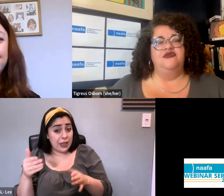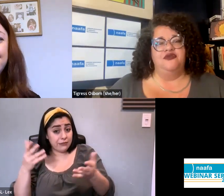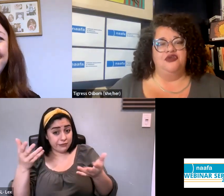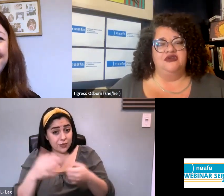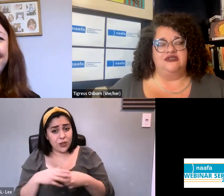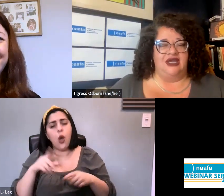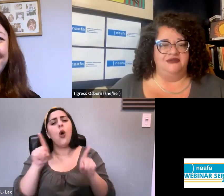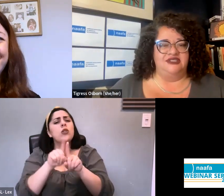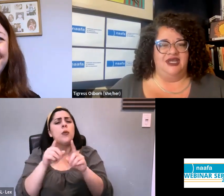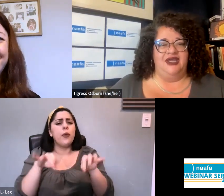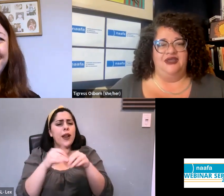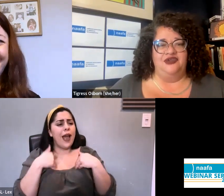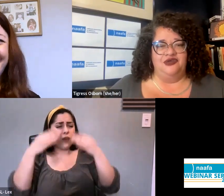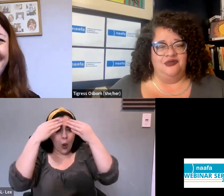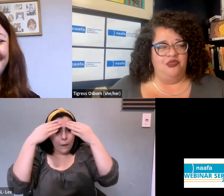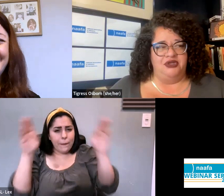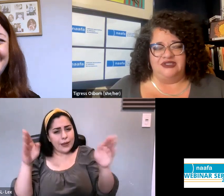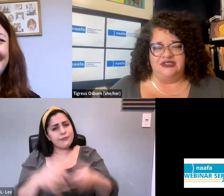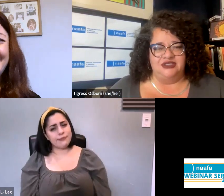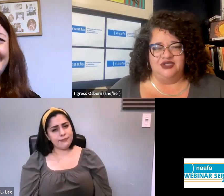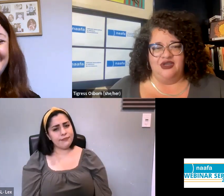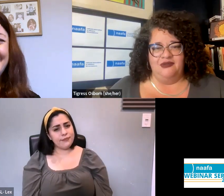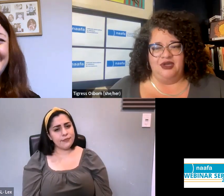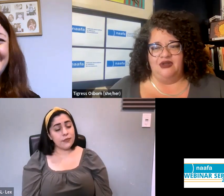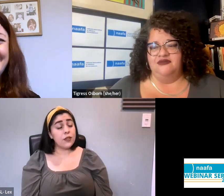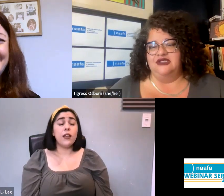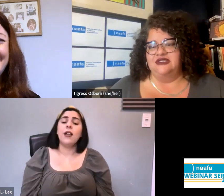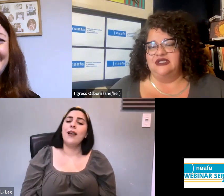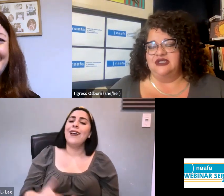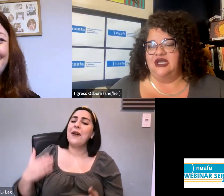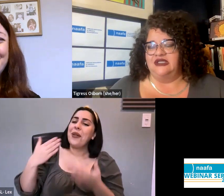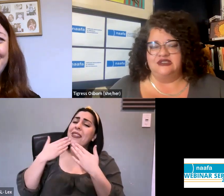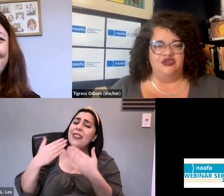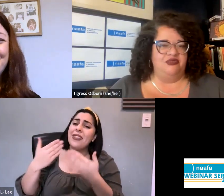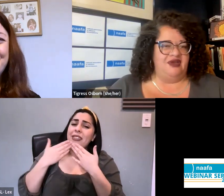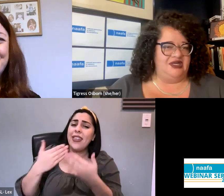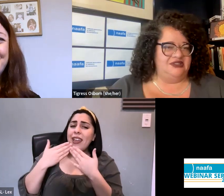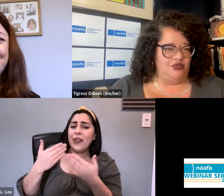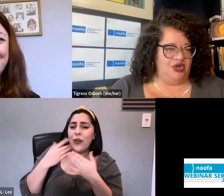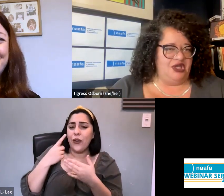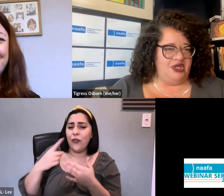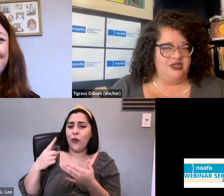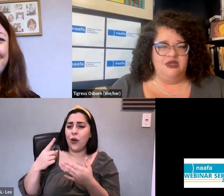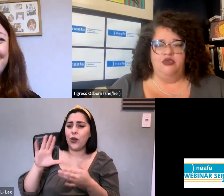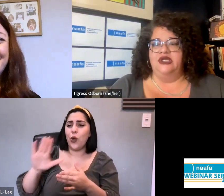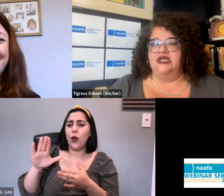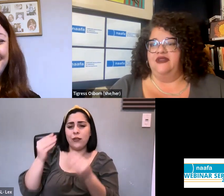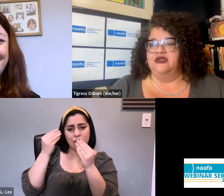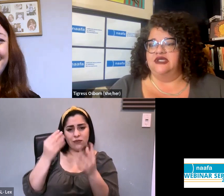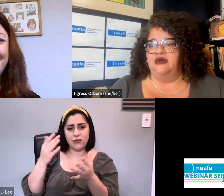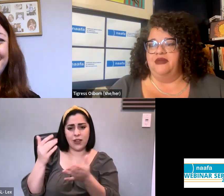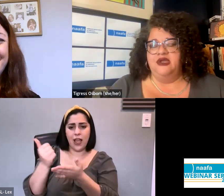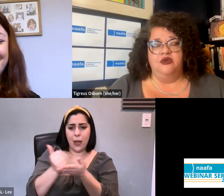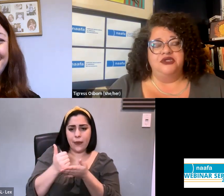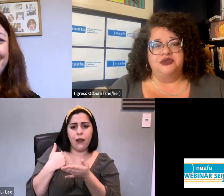Adrienne, thank you for your time today and your openness in talking about all of these things and the guidance that you provided us in working on putting